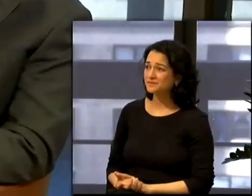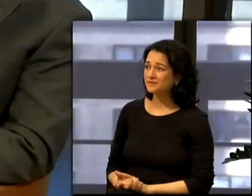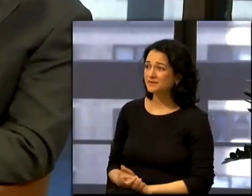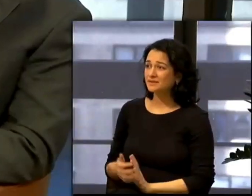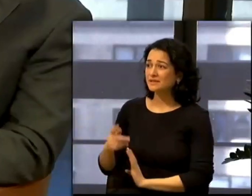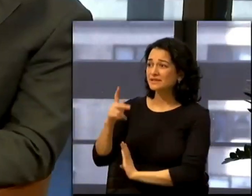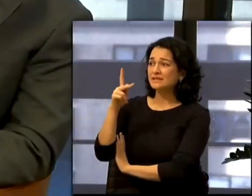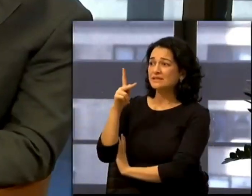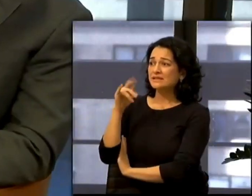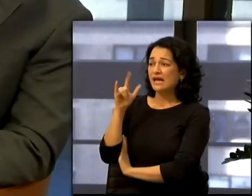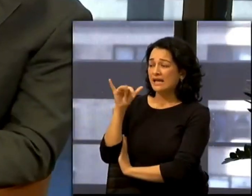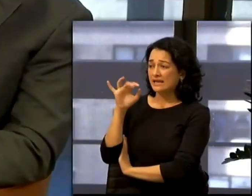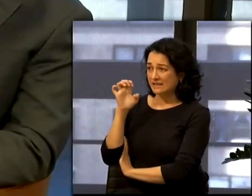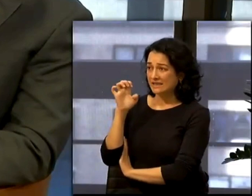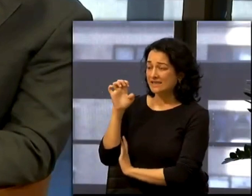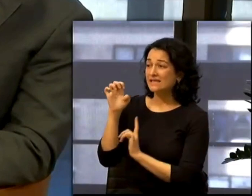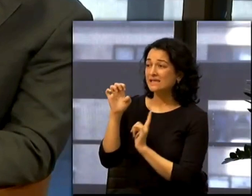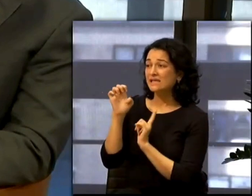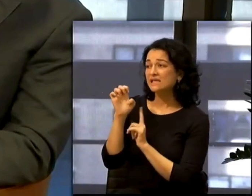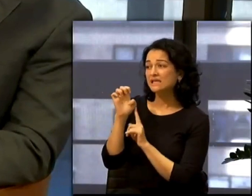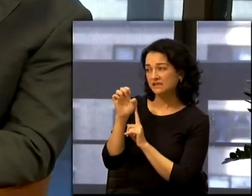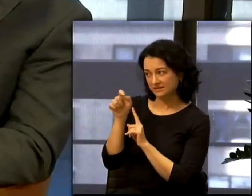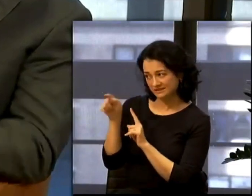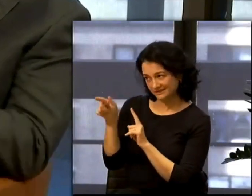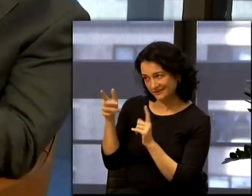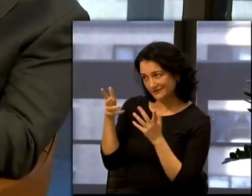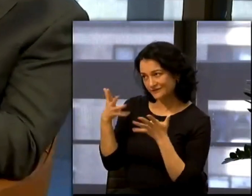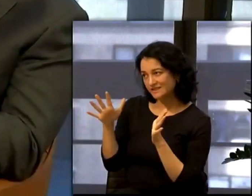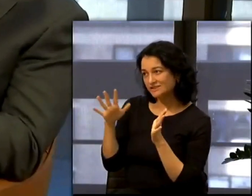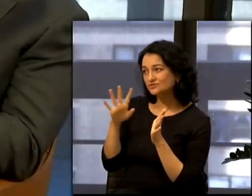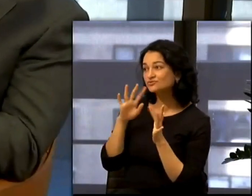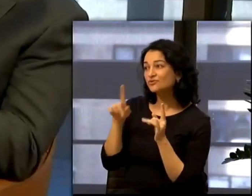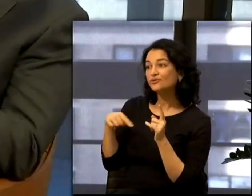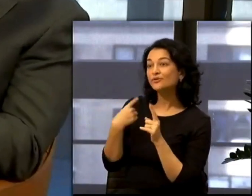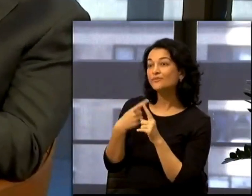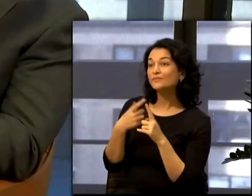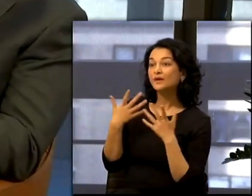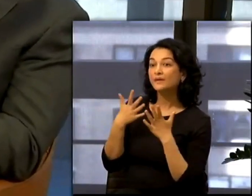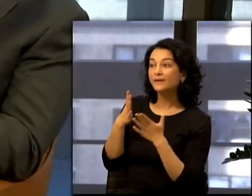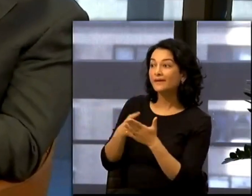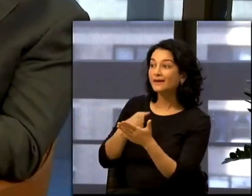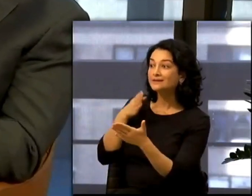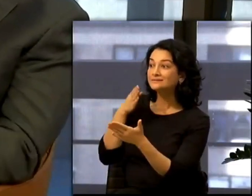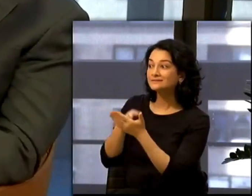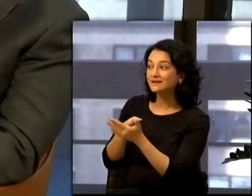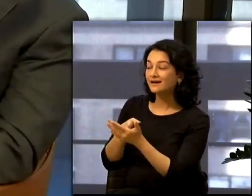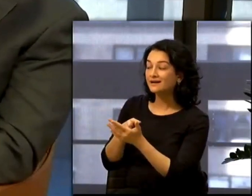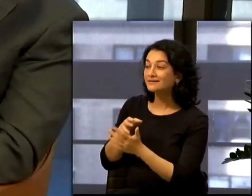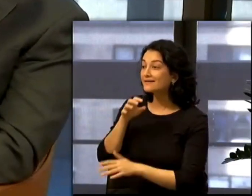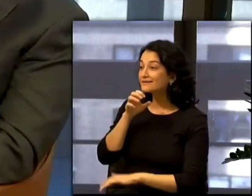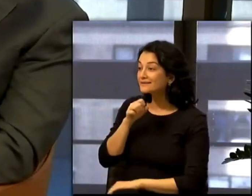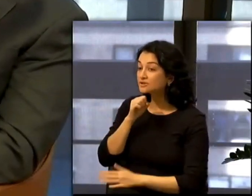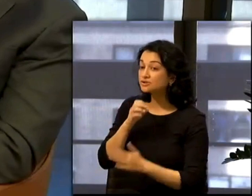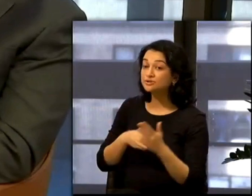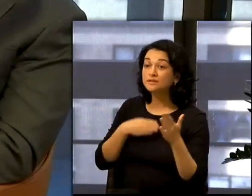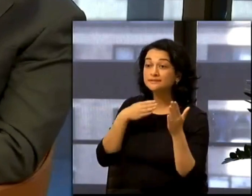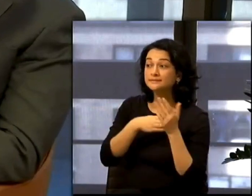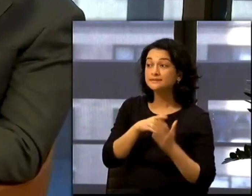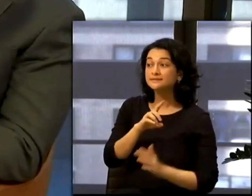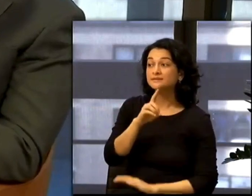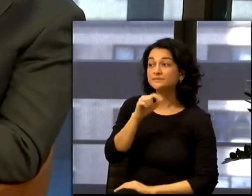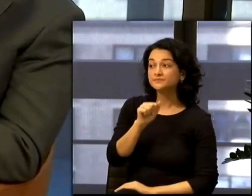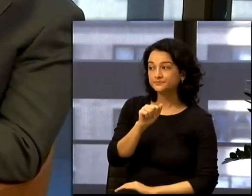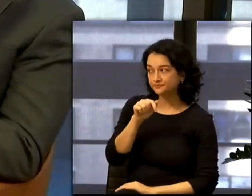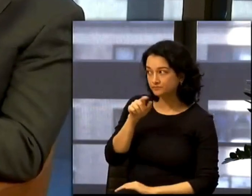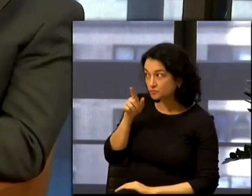anti-ageist and anti-ableist perspective, you write in your article from an organizational perspective, right? And more specifically,